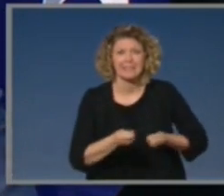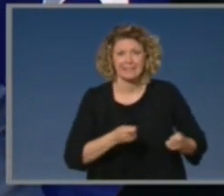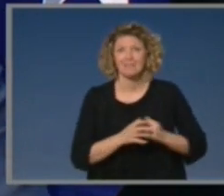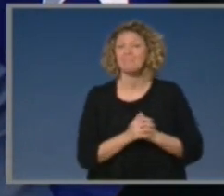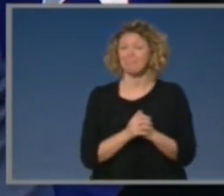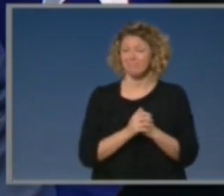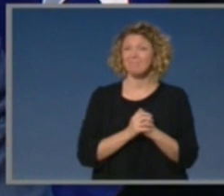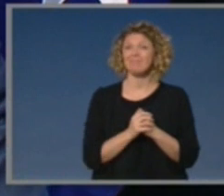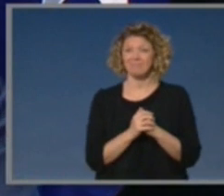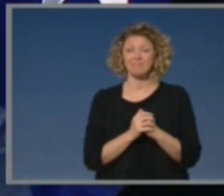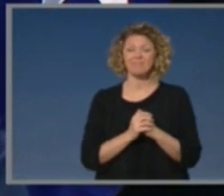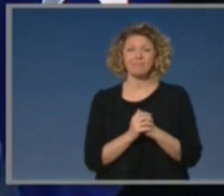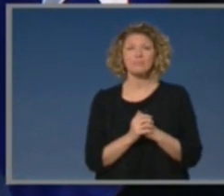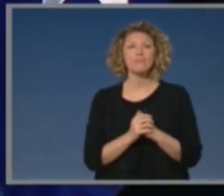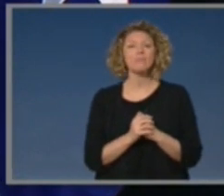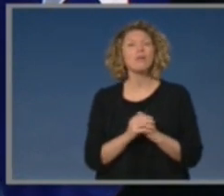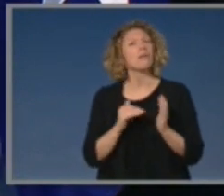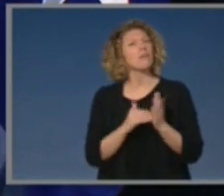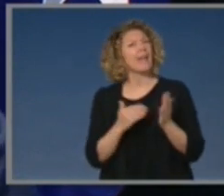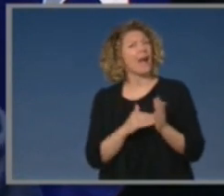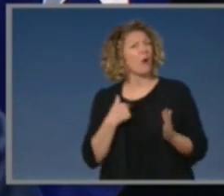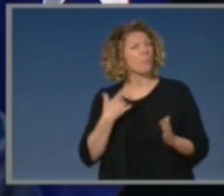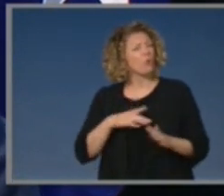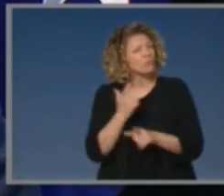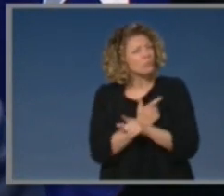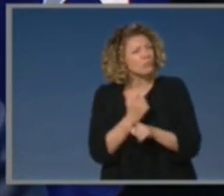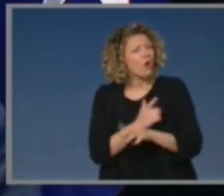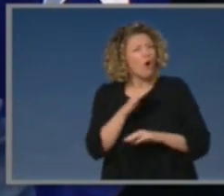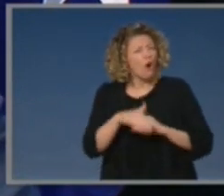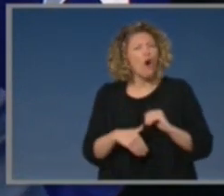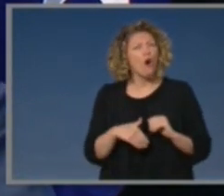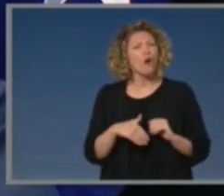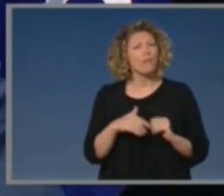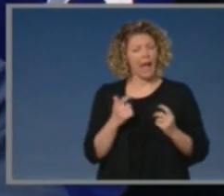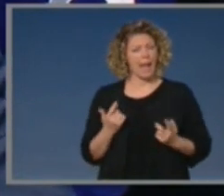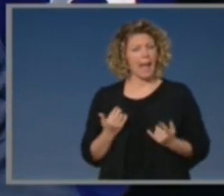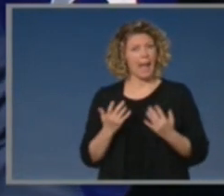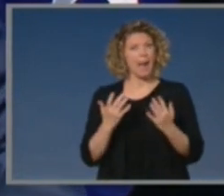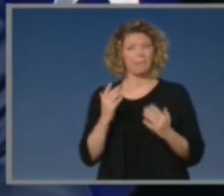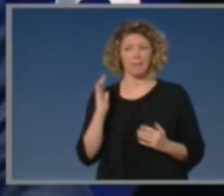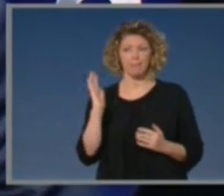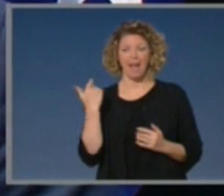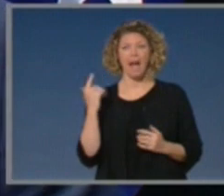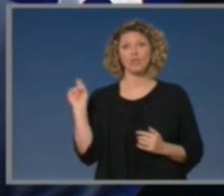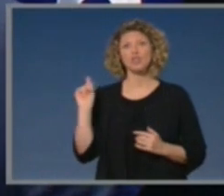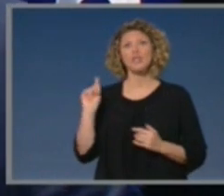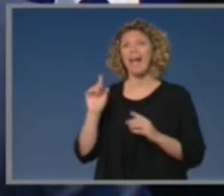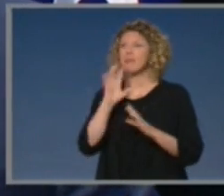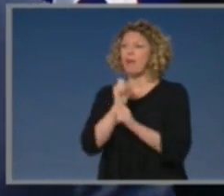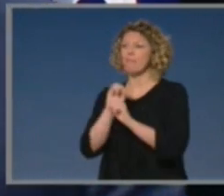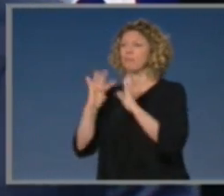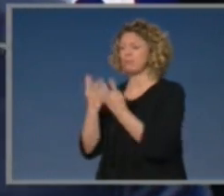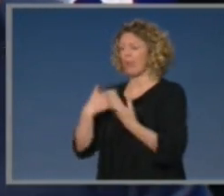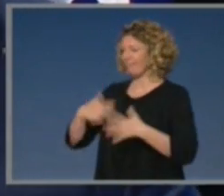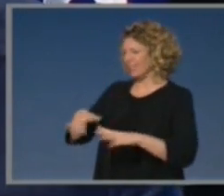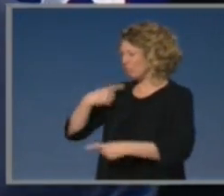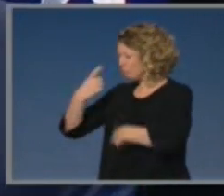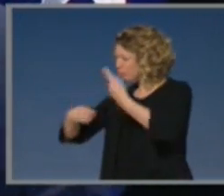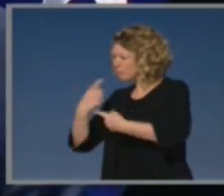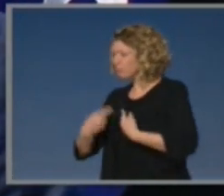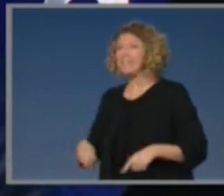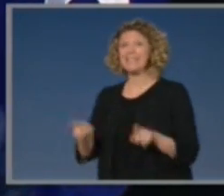I just want to spend a couple of minutes taking you through the same figures that I was able to share today with the National Cabinet and when it comes to the